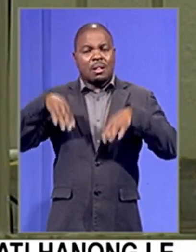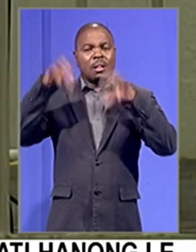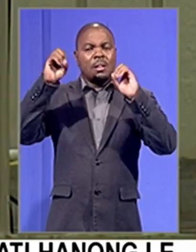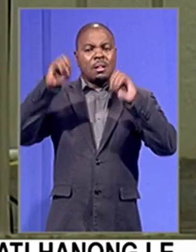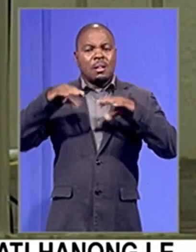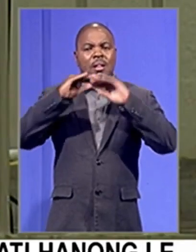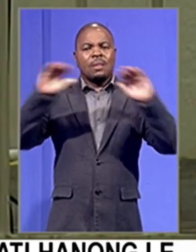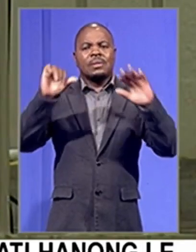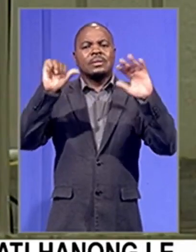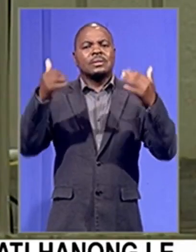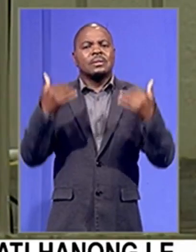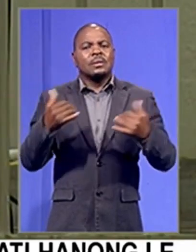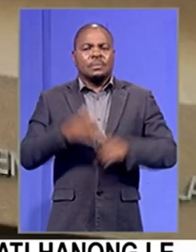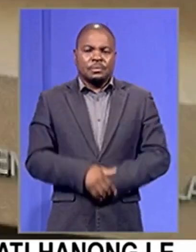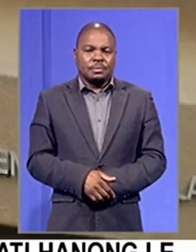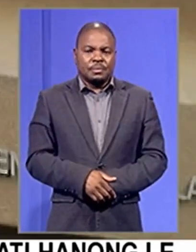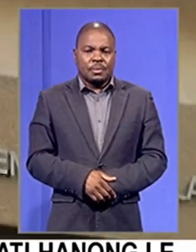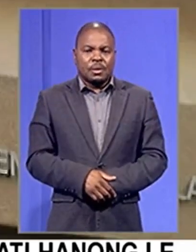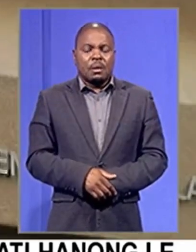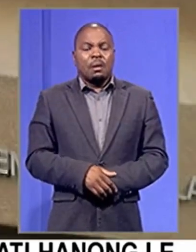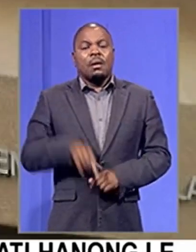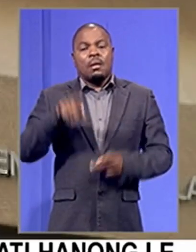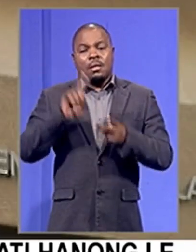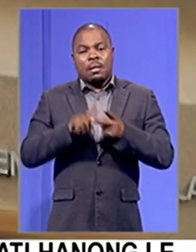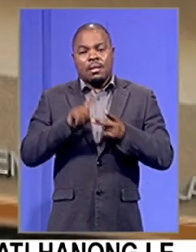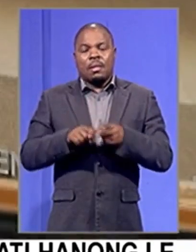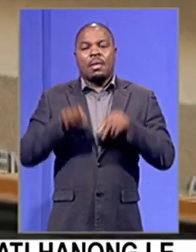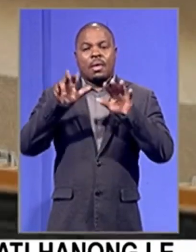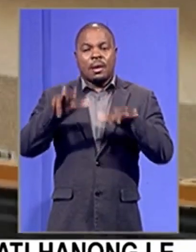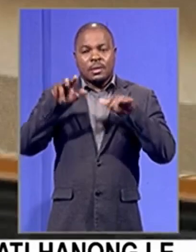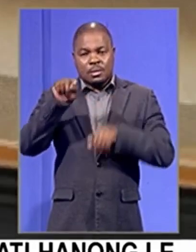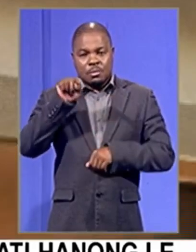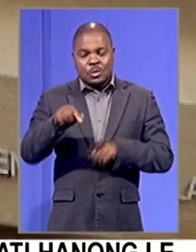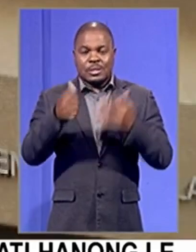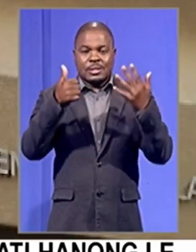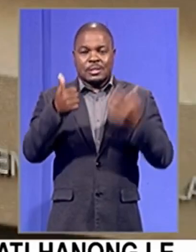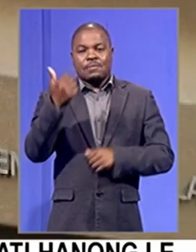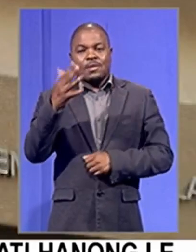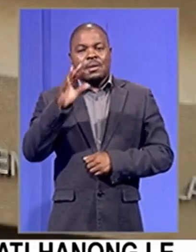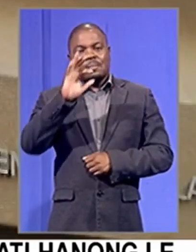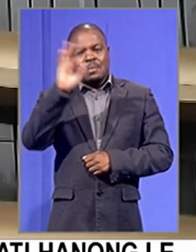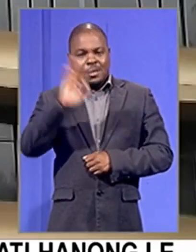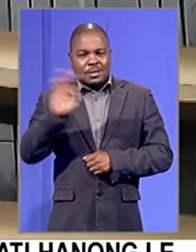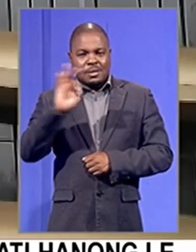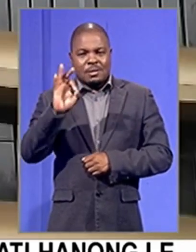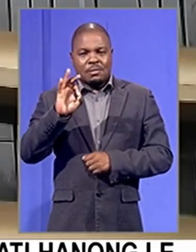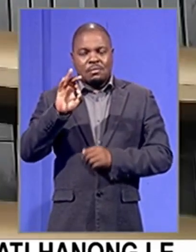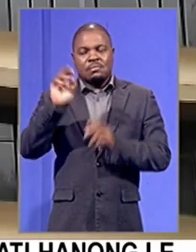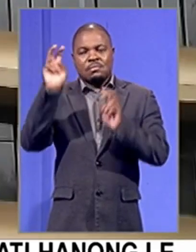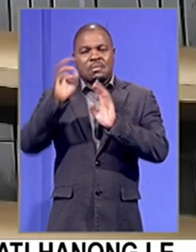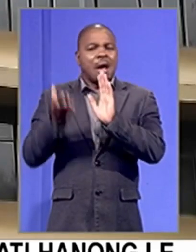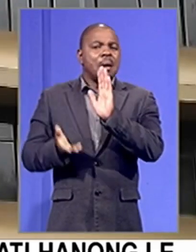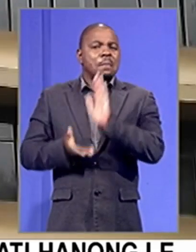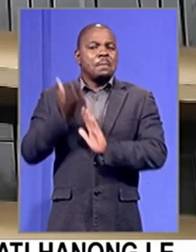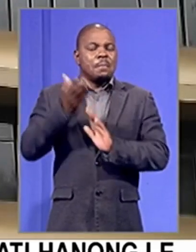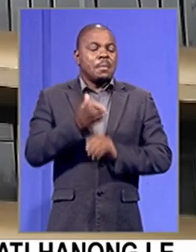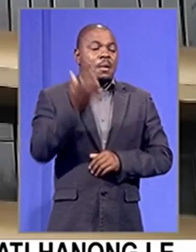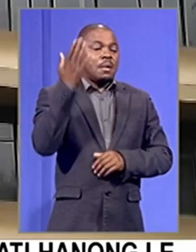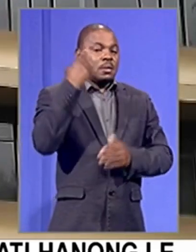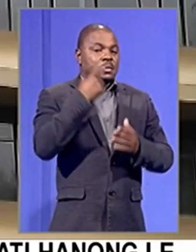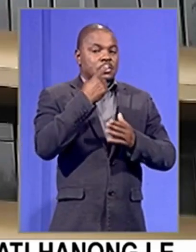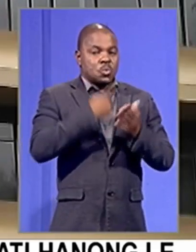e rulagantsweng ya motlakase. Tlhatlogo ya dipersente di le 18.65 ya motlakase e atleganisitswe ke NERSA mo